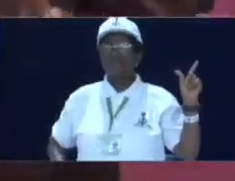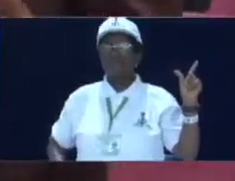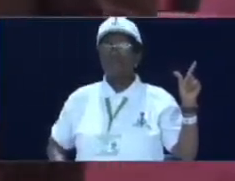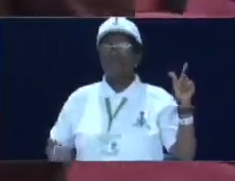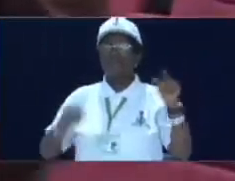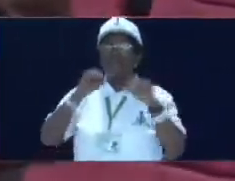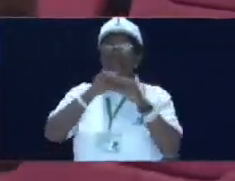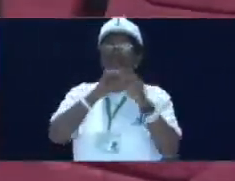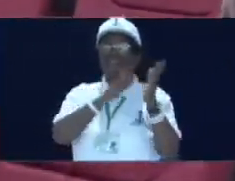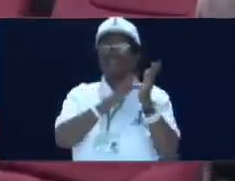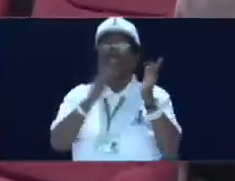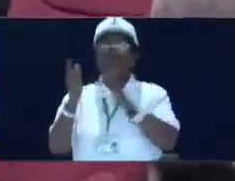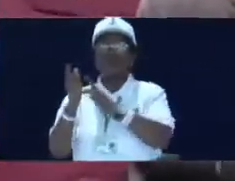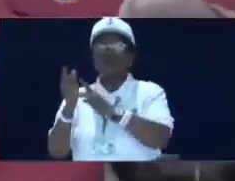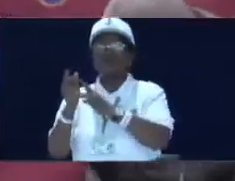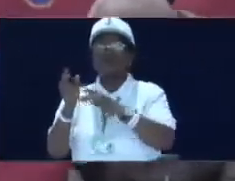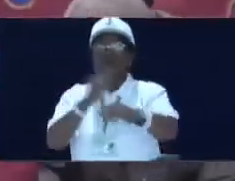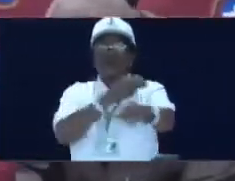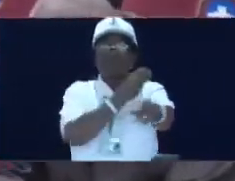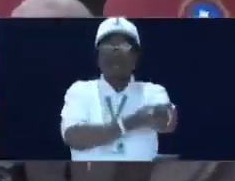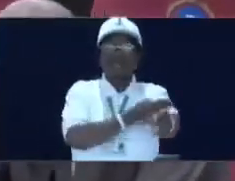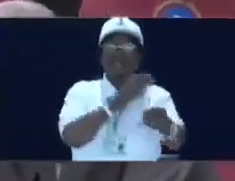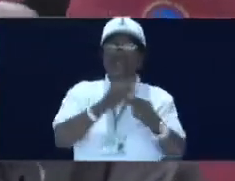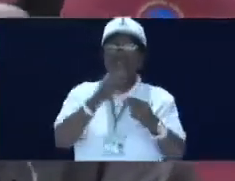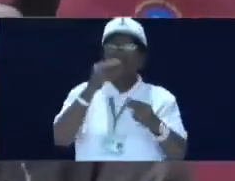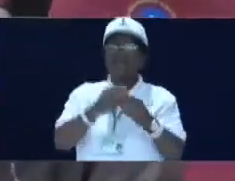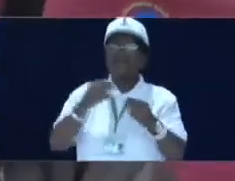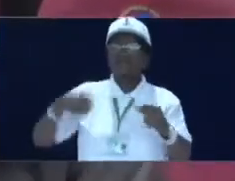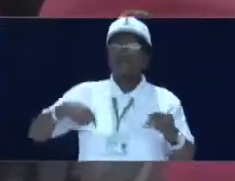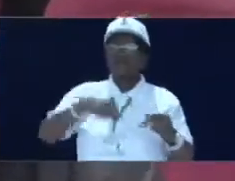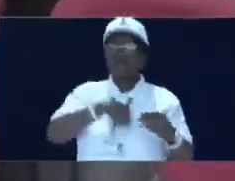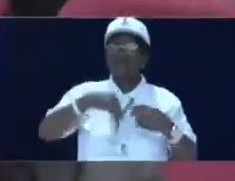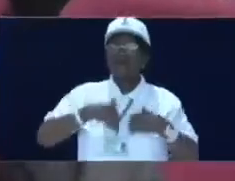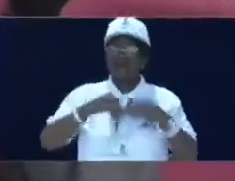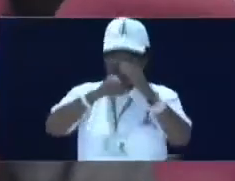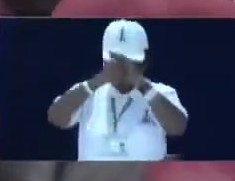In Jesus' mighty name, we have worshipped.